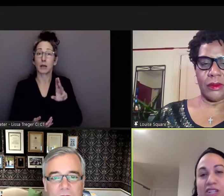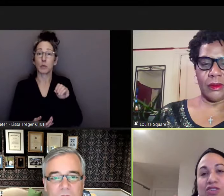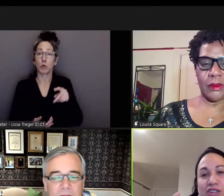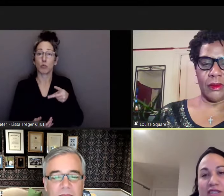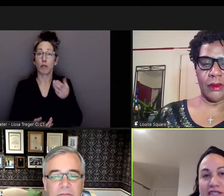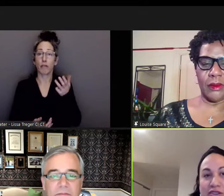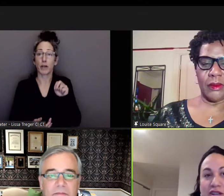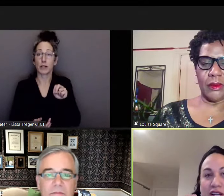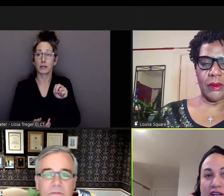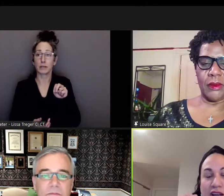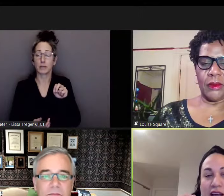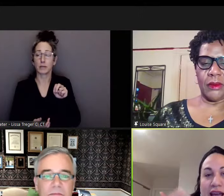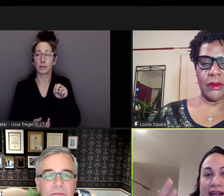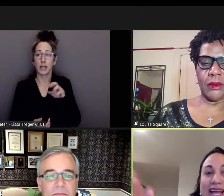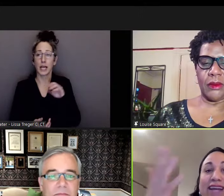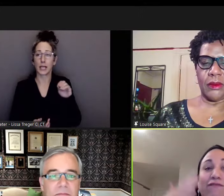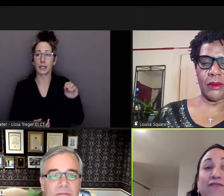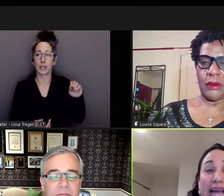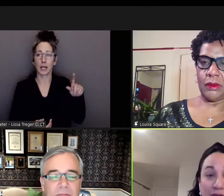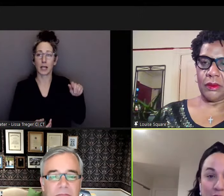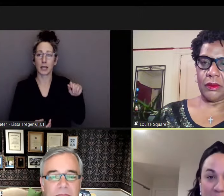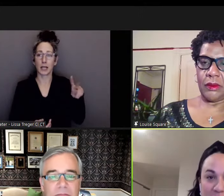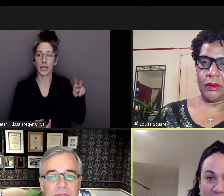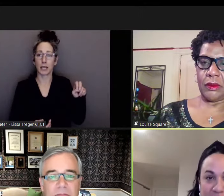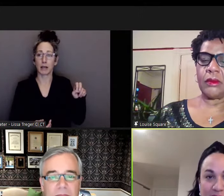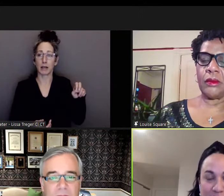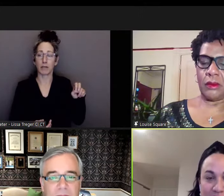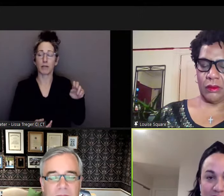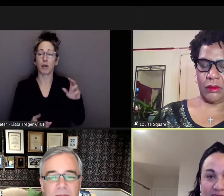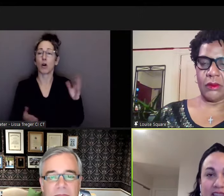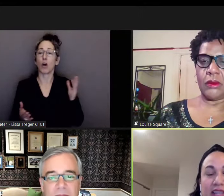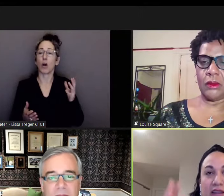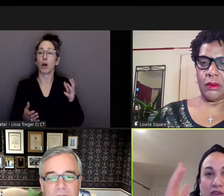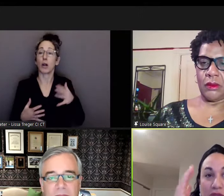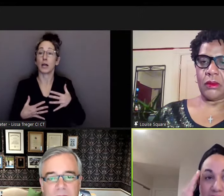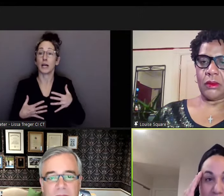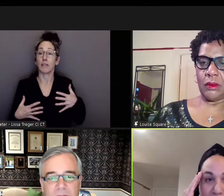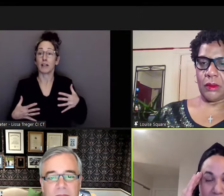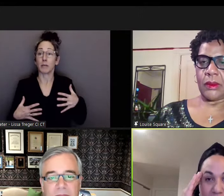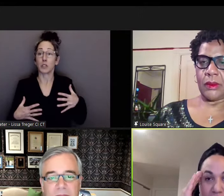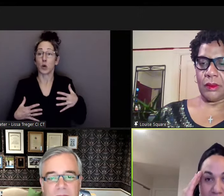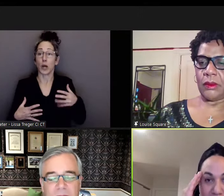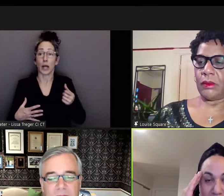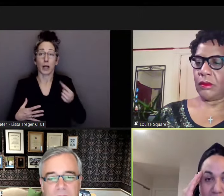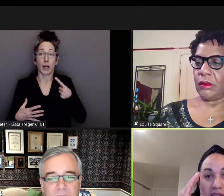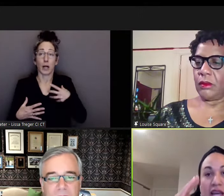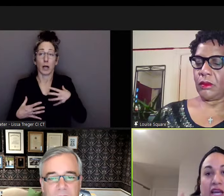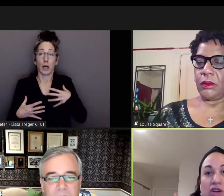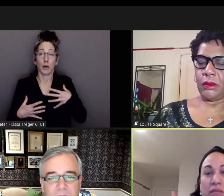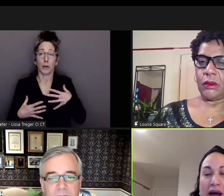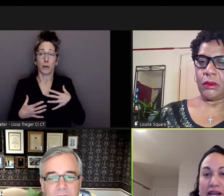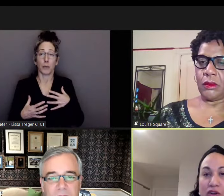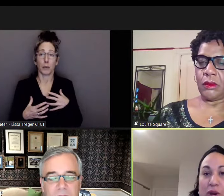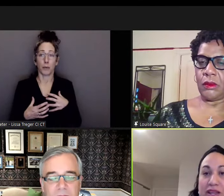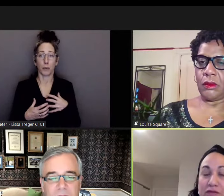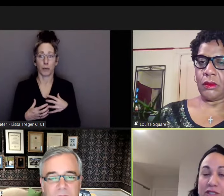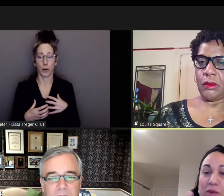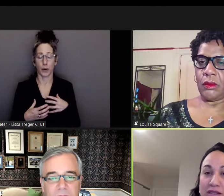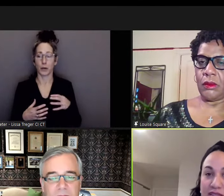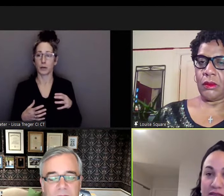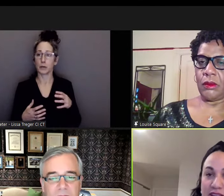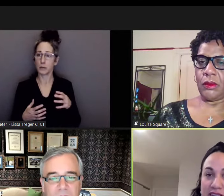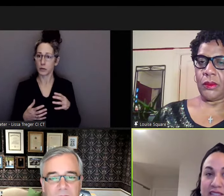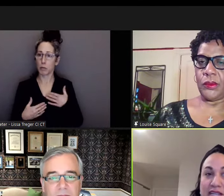these medications are considered anti-inflammatory medications, and I think that if you think about it theoretically, your body, the way that